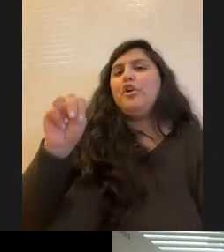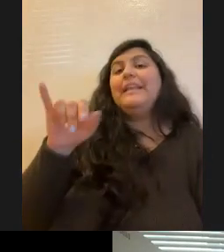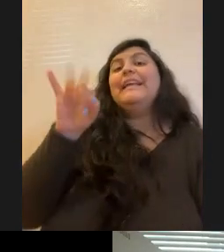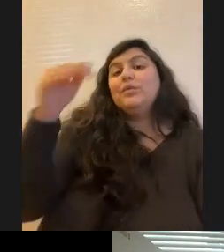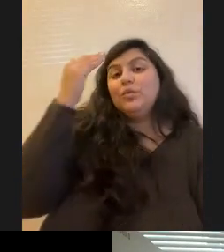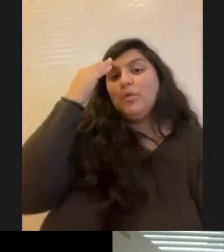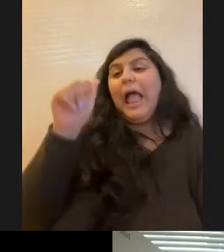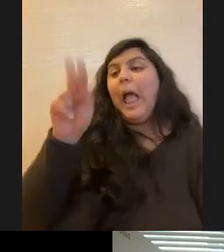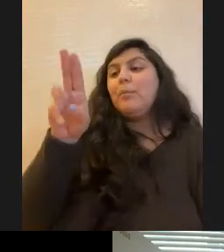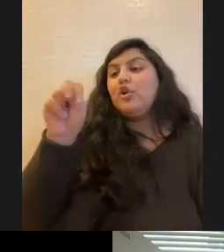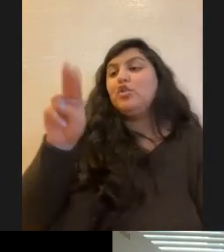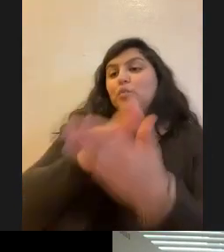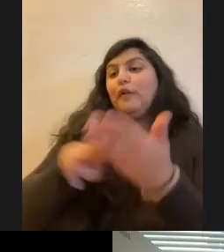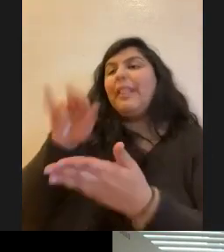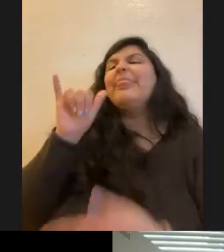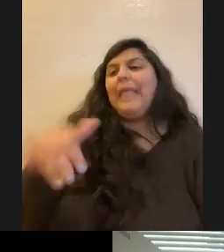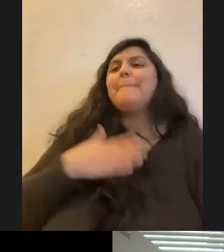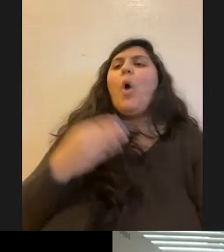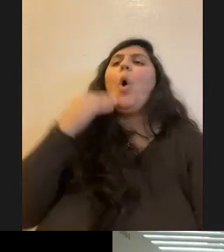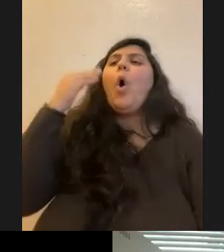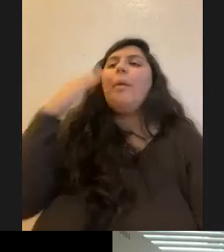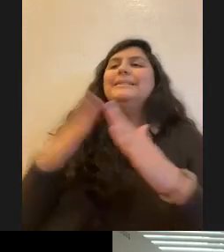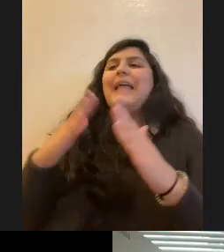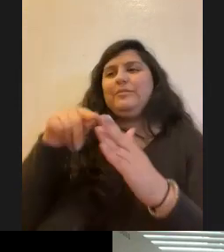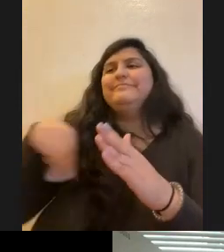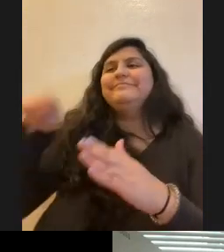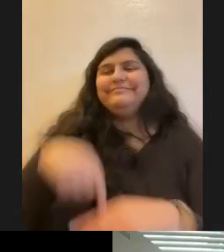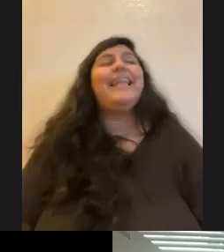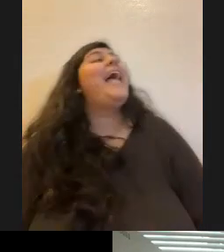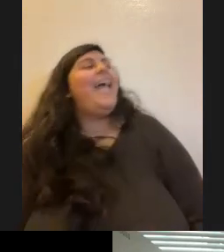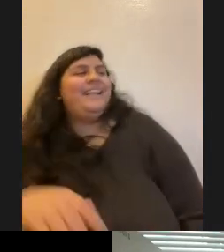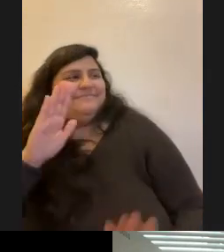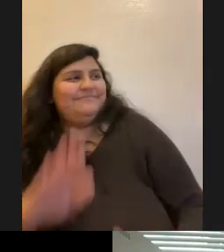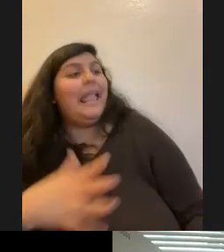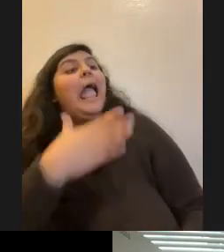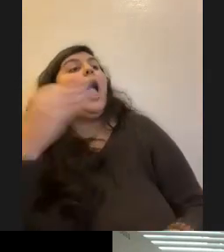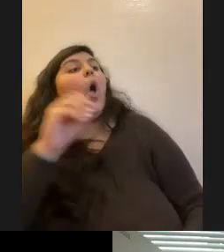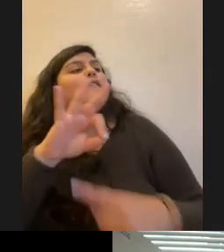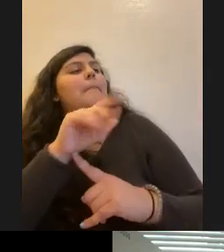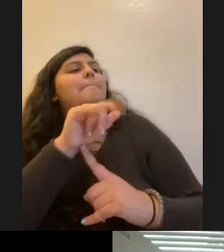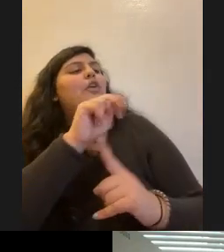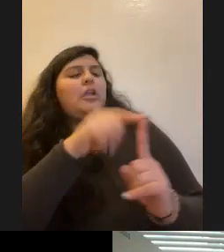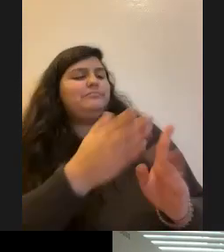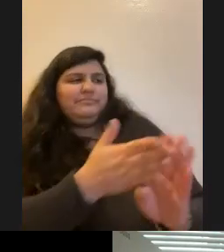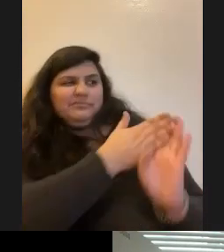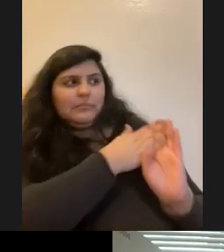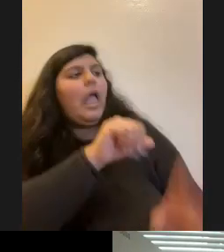Auburn University, that was my hometown. Awesome. Outside of plankton, what's your favorite sea animal?